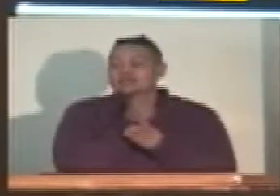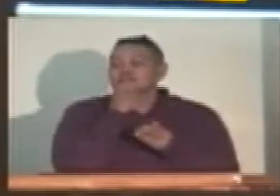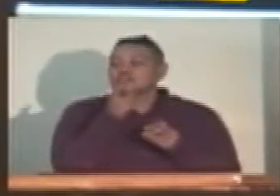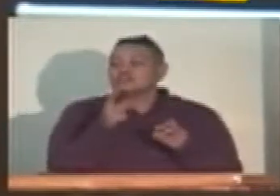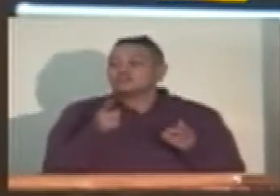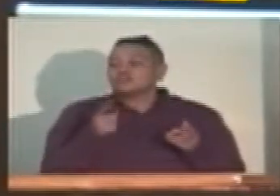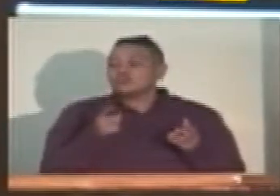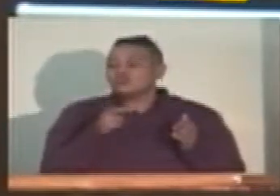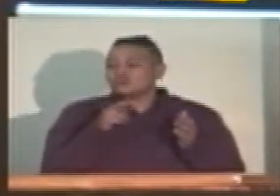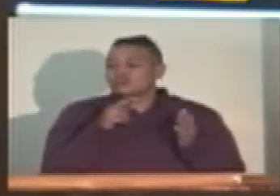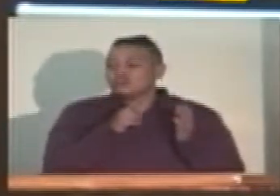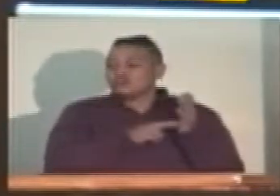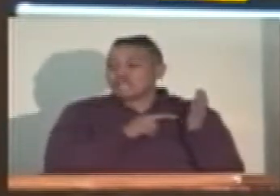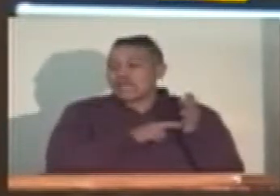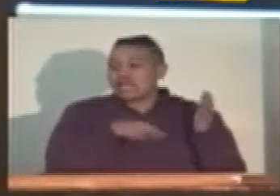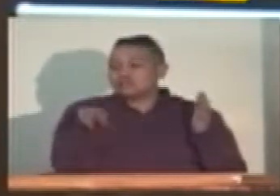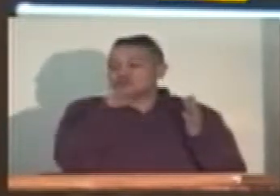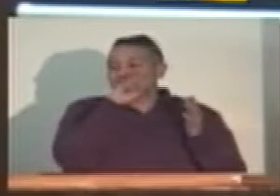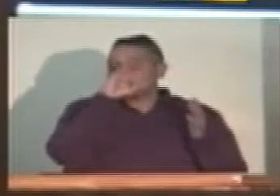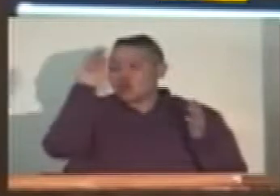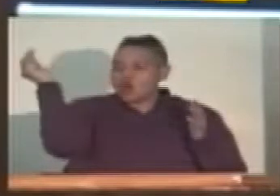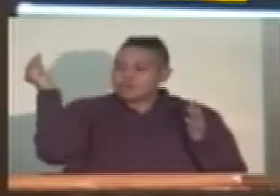be leased to companies